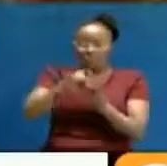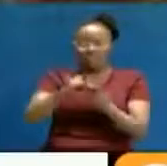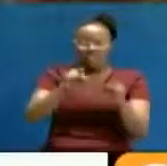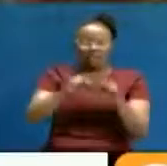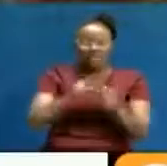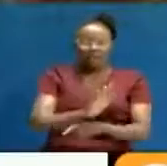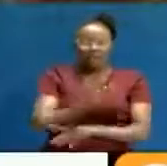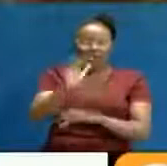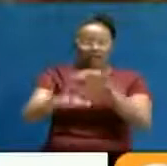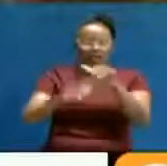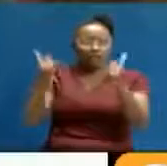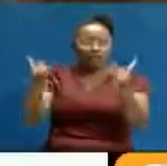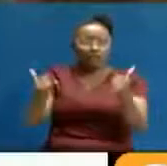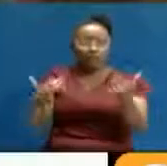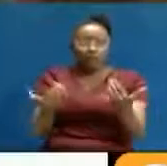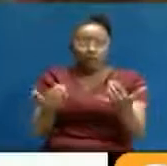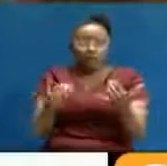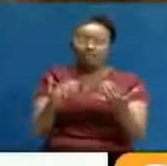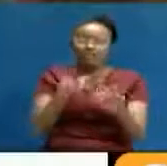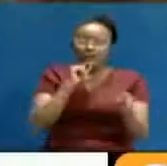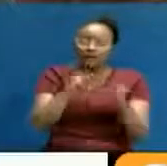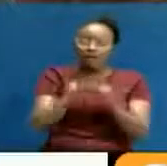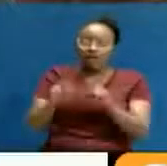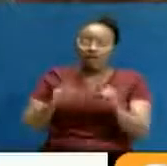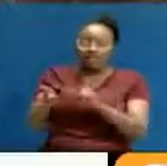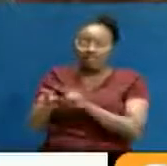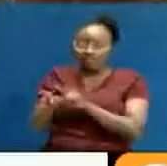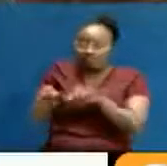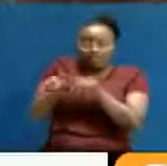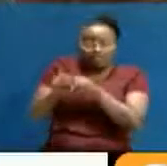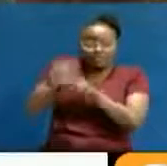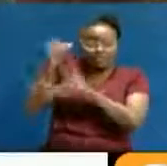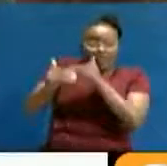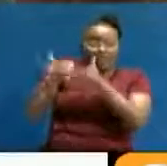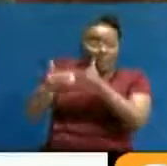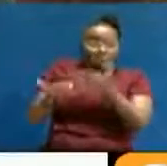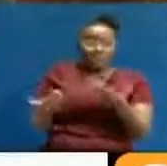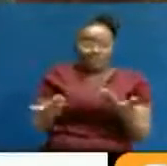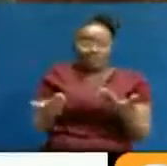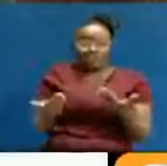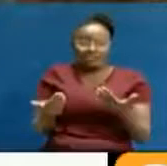Hata wanyama pori wetu ni ndugu na ni majirani.